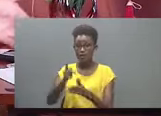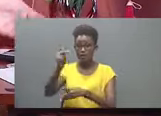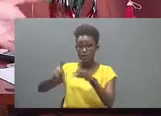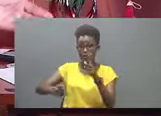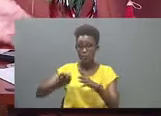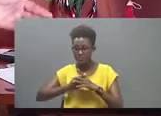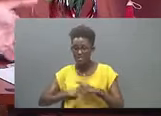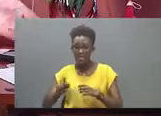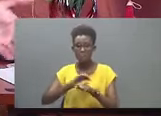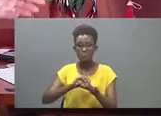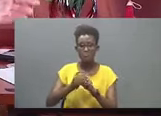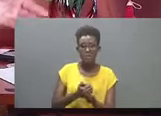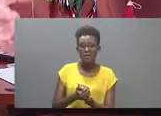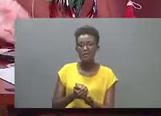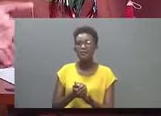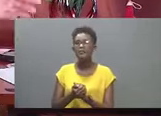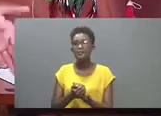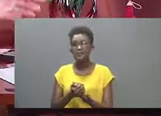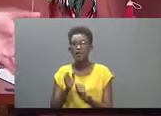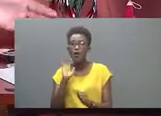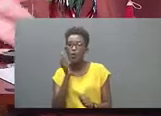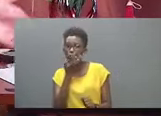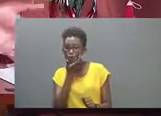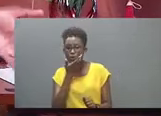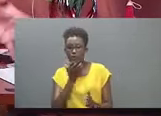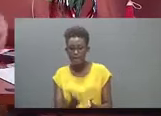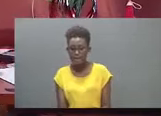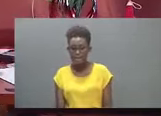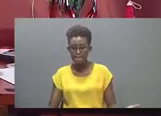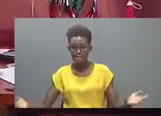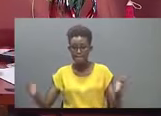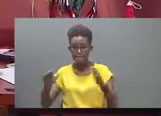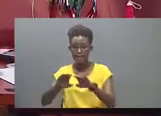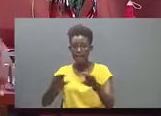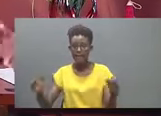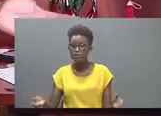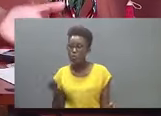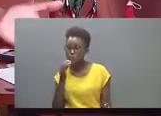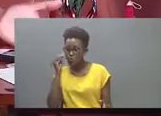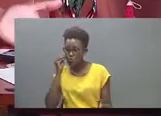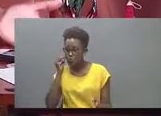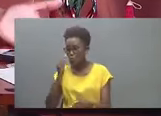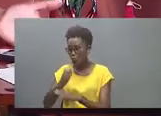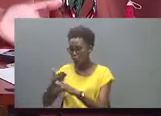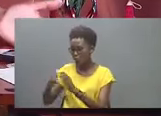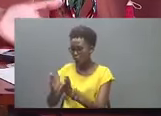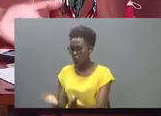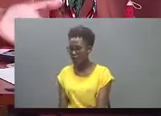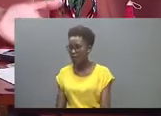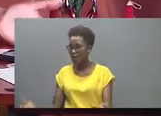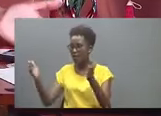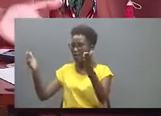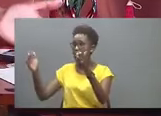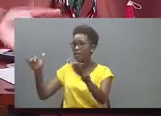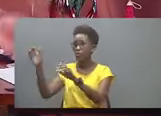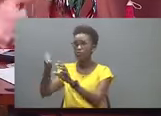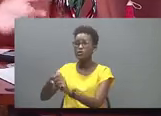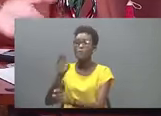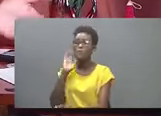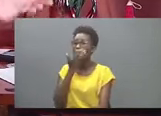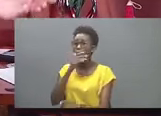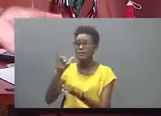making water pans in their own homesteads. And within 1 year, they had over